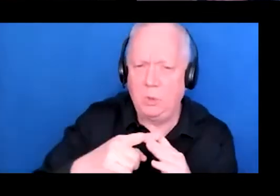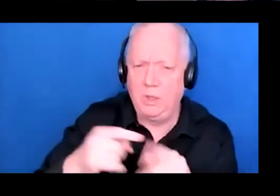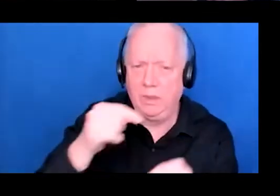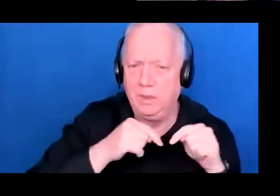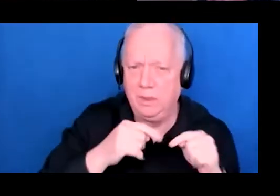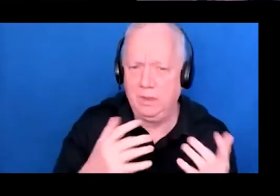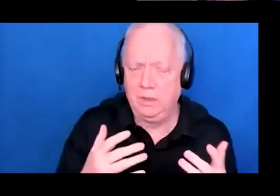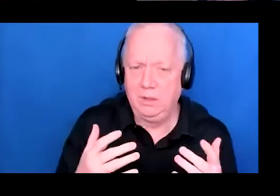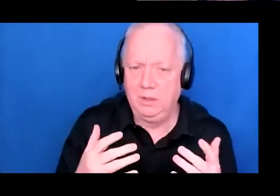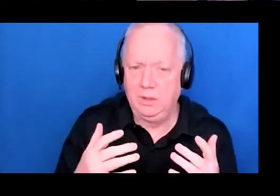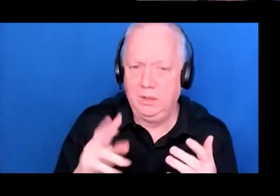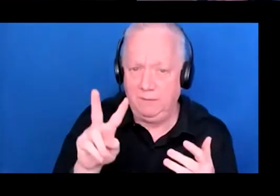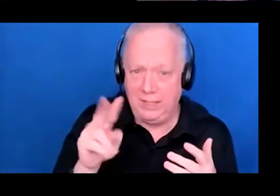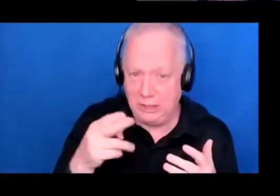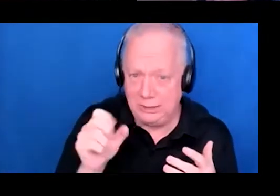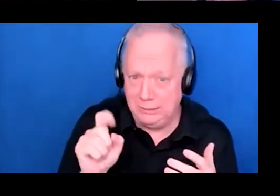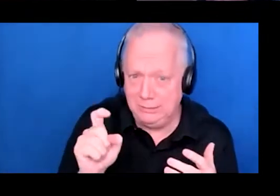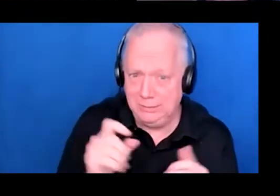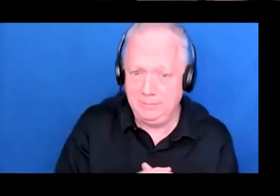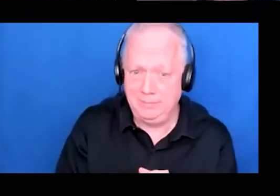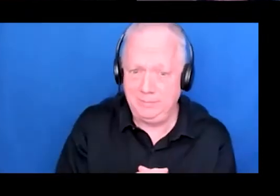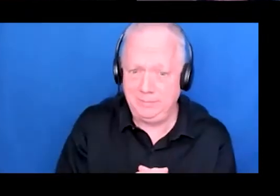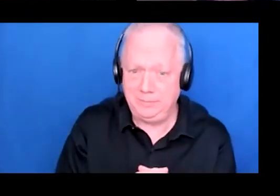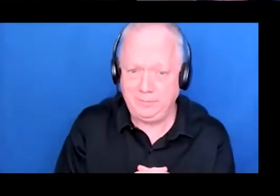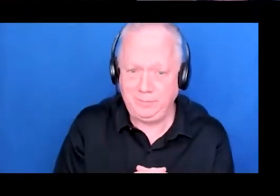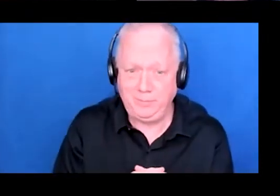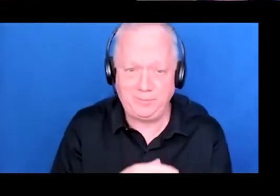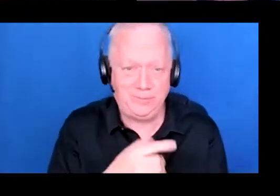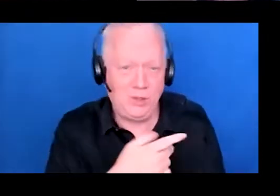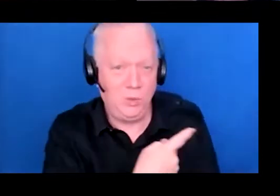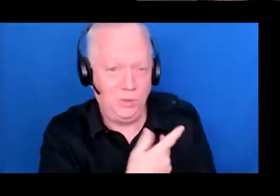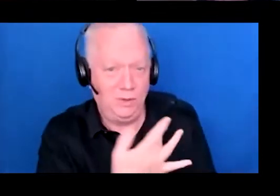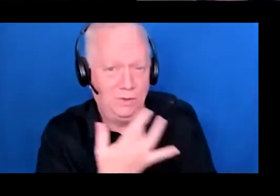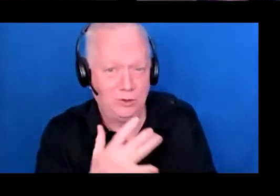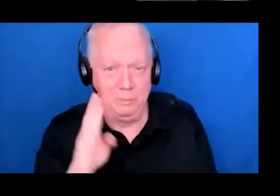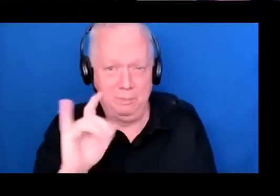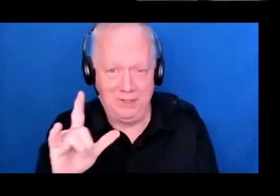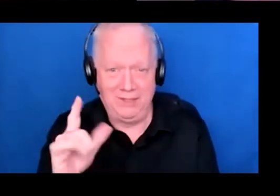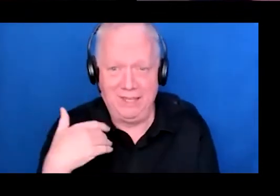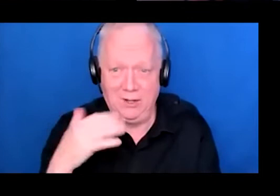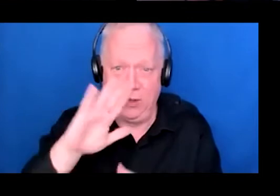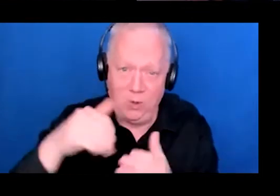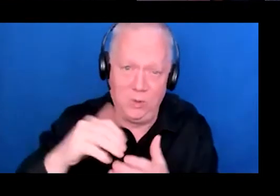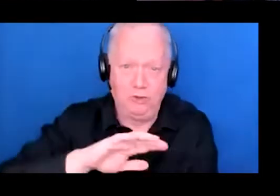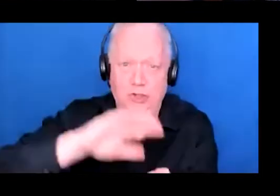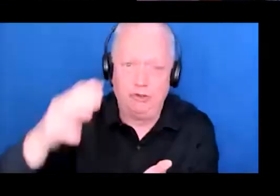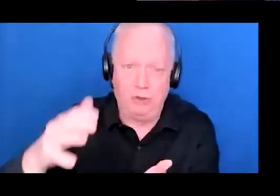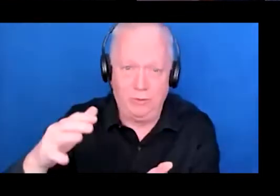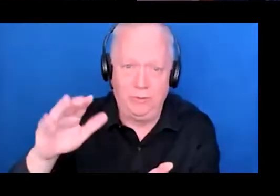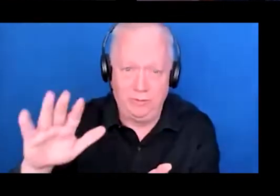mean, VHS? Well, we were fortunate that Bill had a whole treasure trove